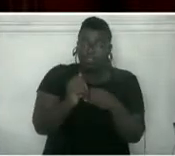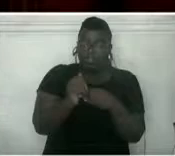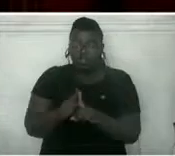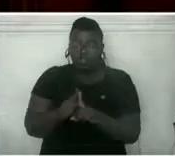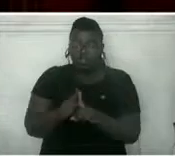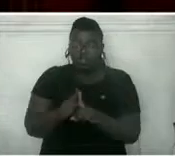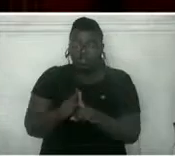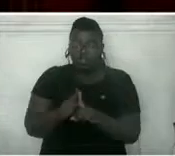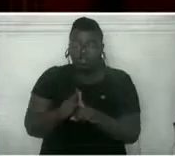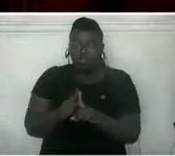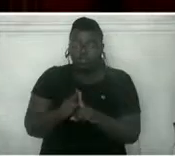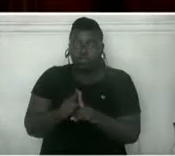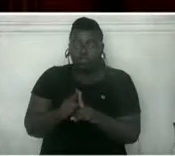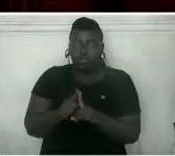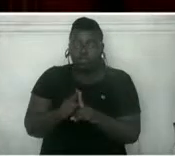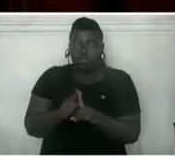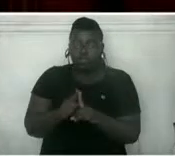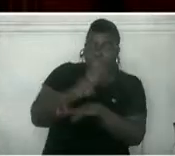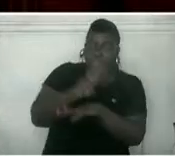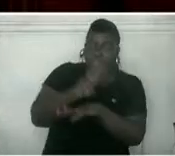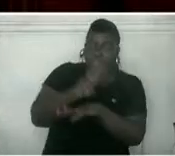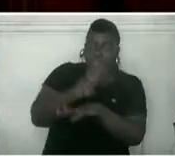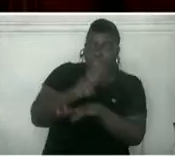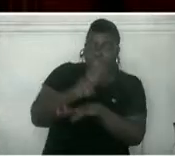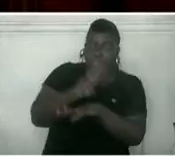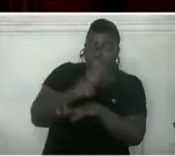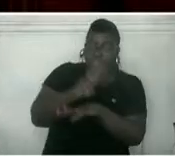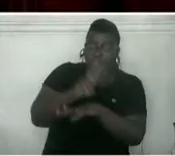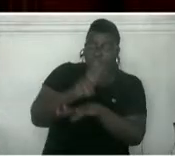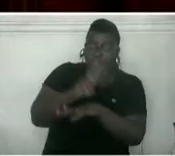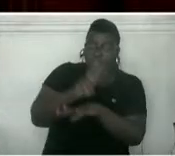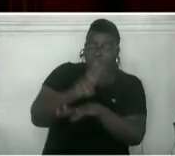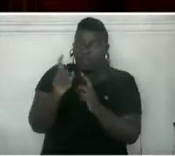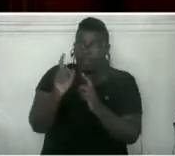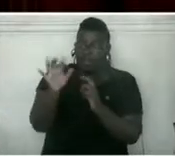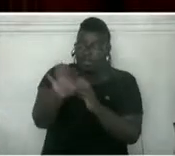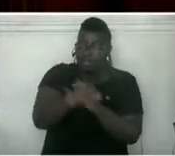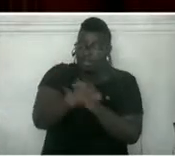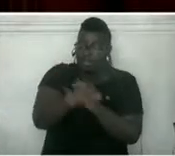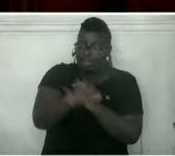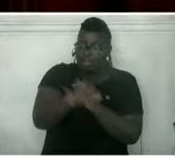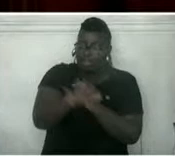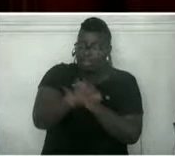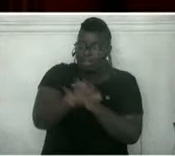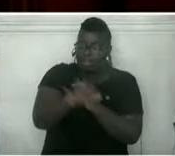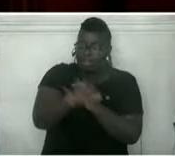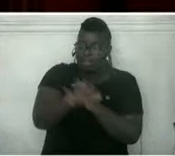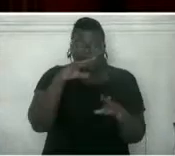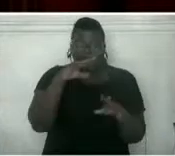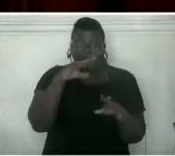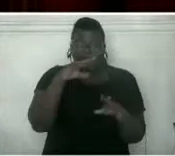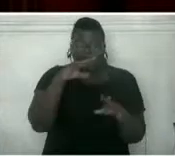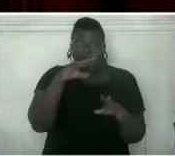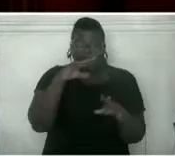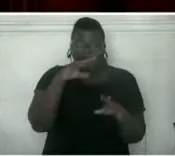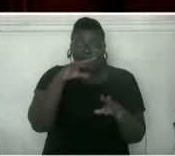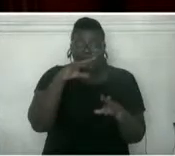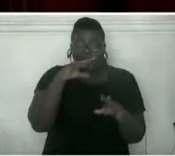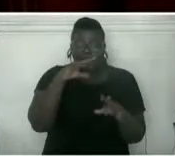monitoring, policing in all areas. This contributes to the rise of crime